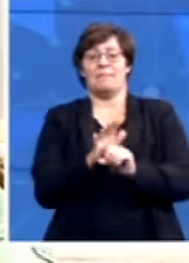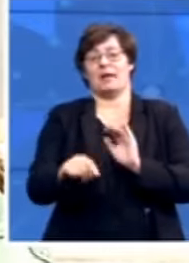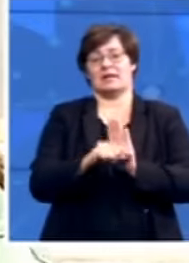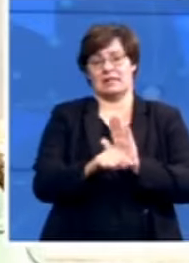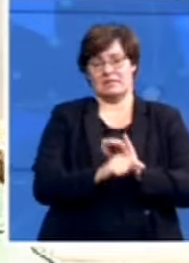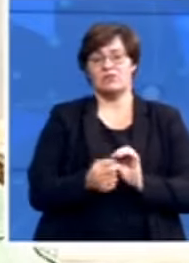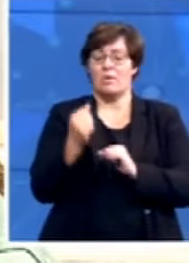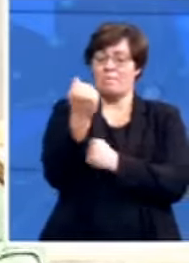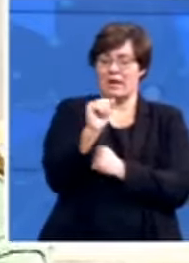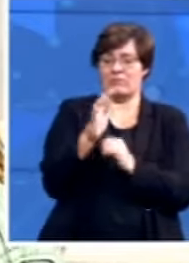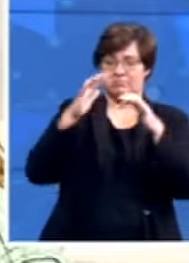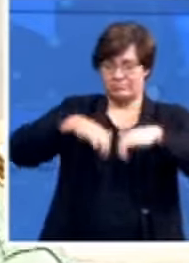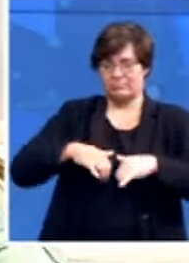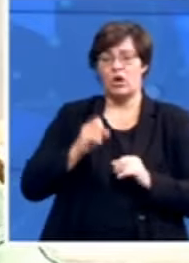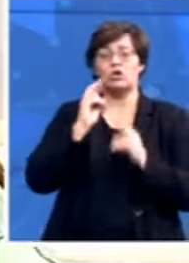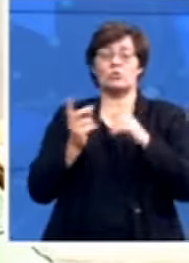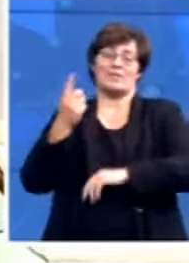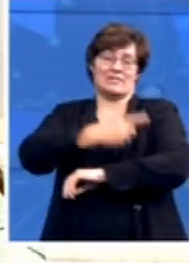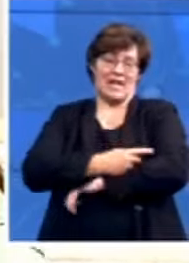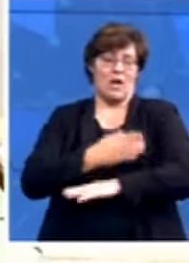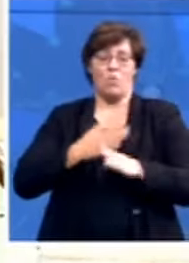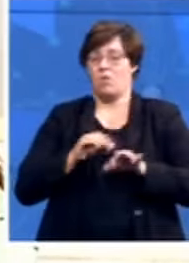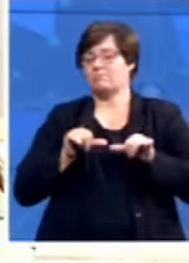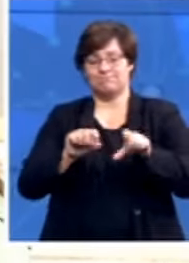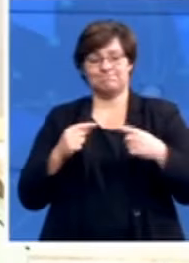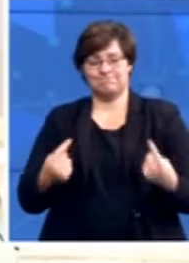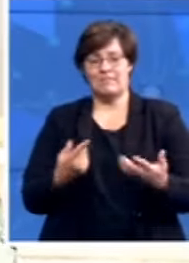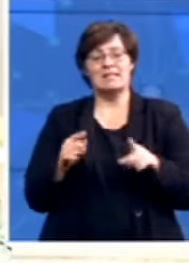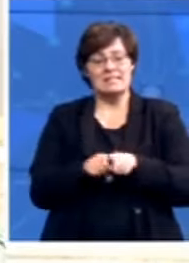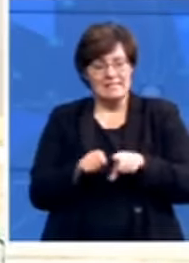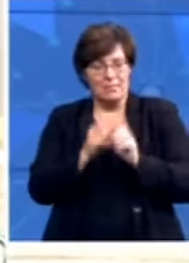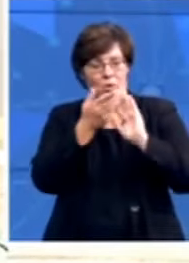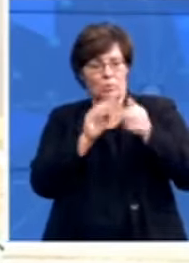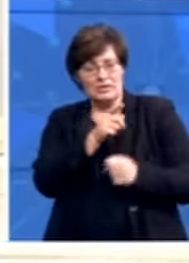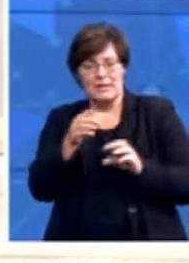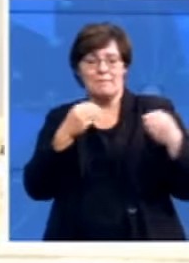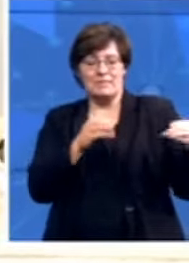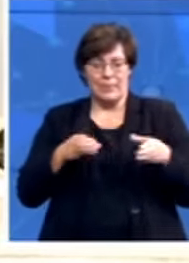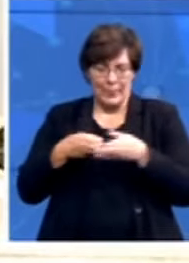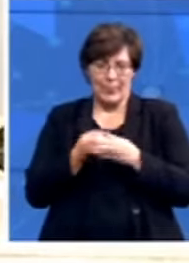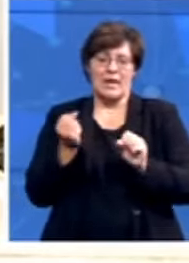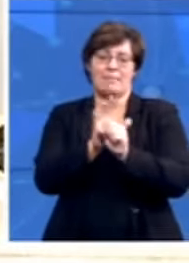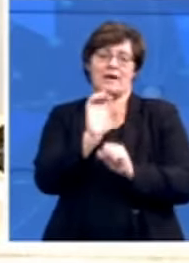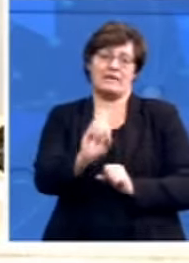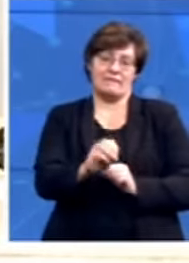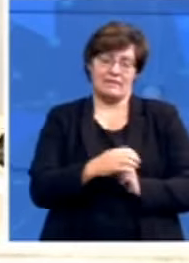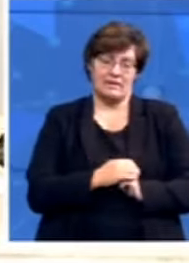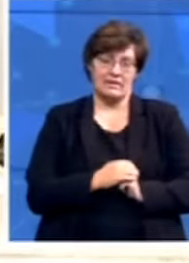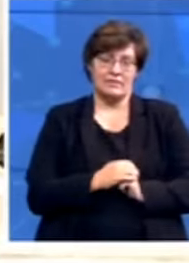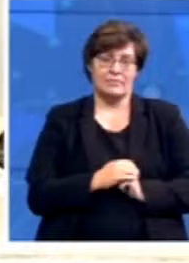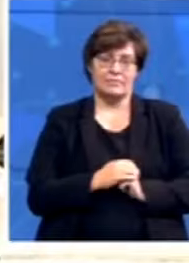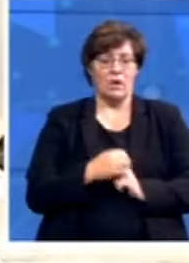and it's also had impact on communities and small businesses. So as organised business, we've had to get into some